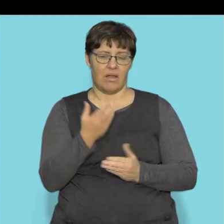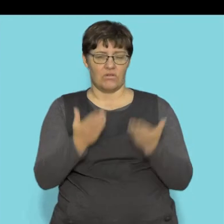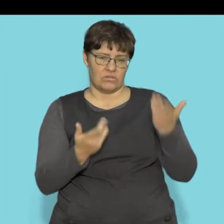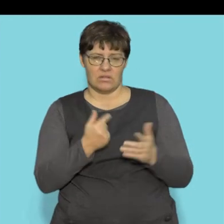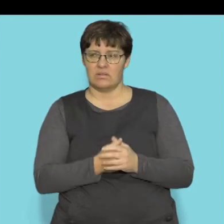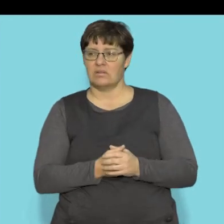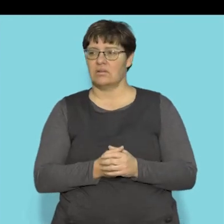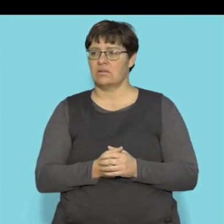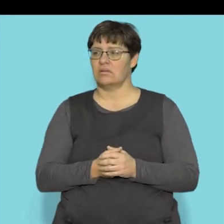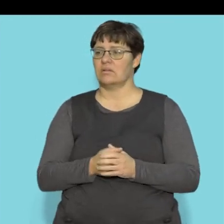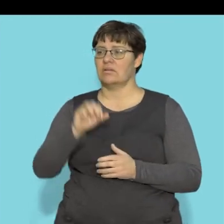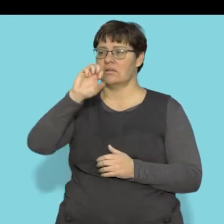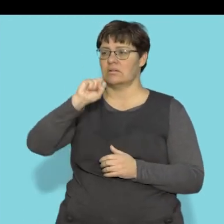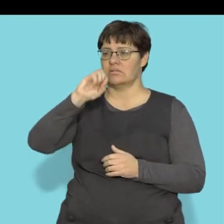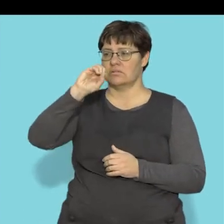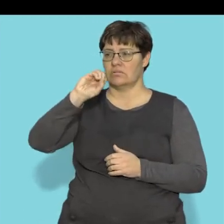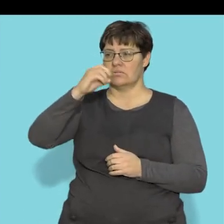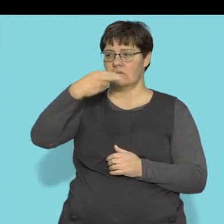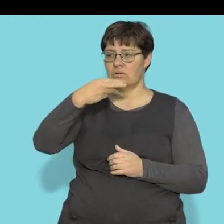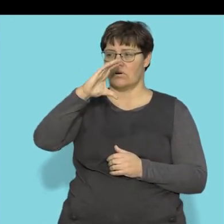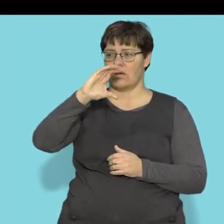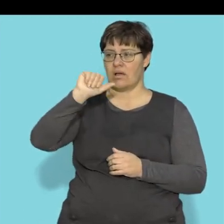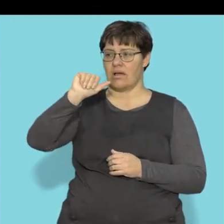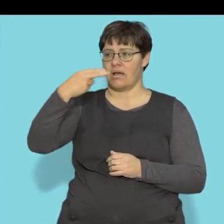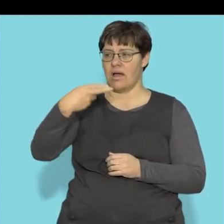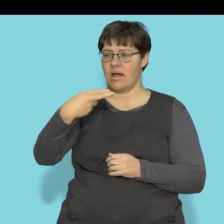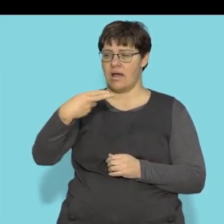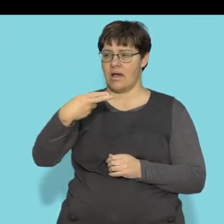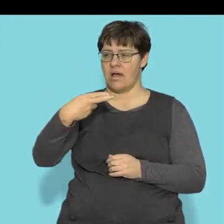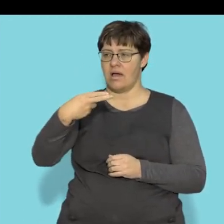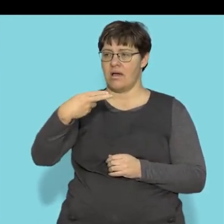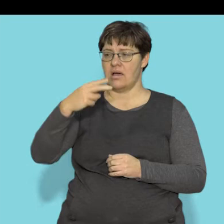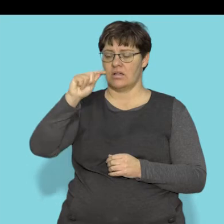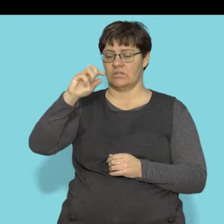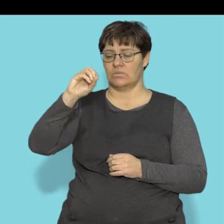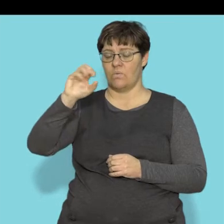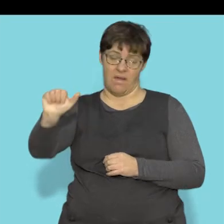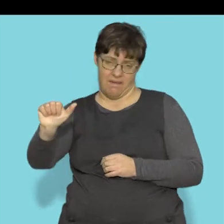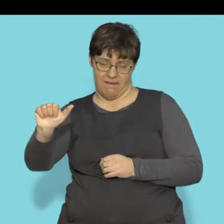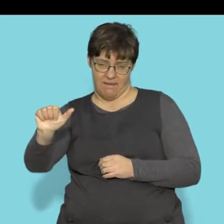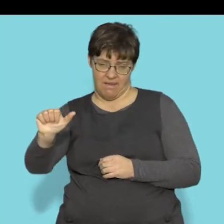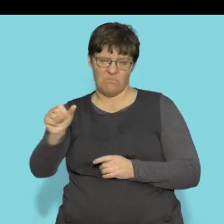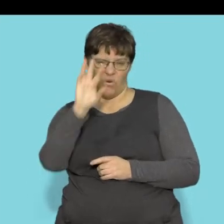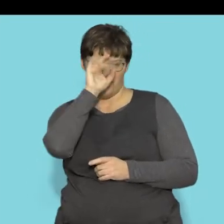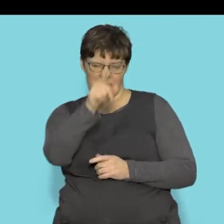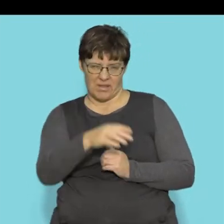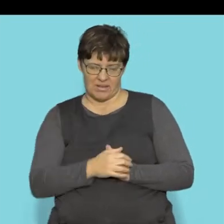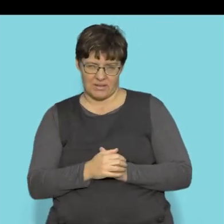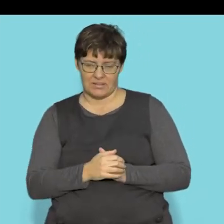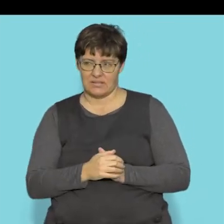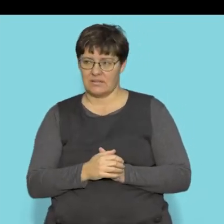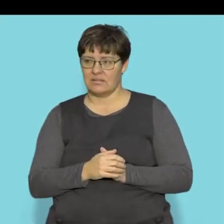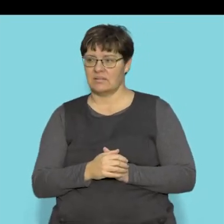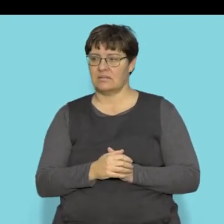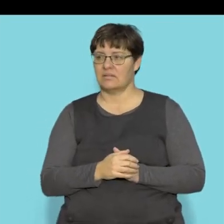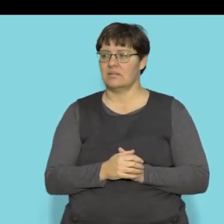say SOHCAHTOA to remember it. Different people remember it in different ways. You can do whatever your teacher has taught you. But the trig